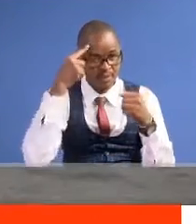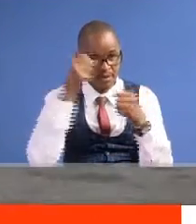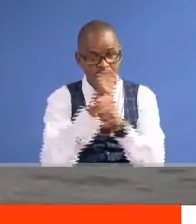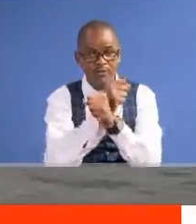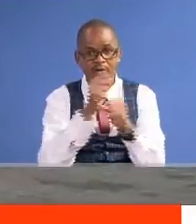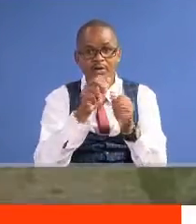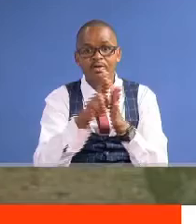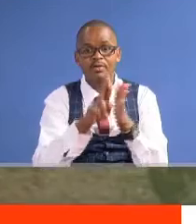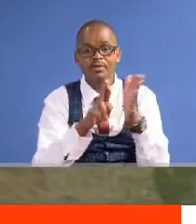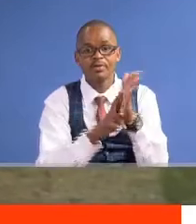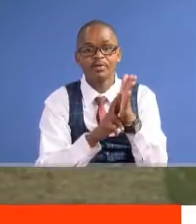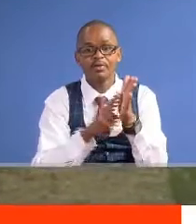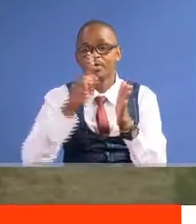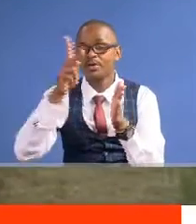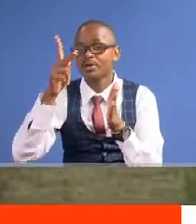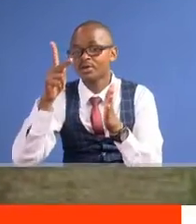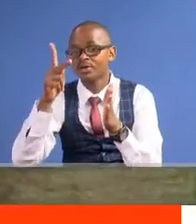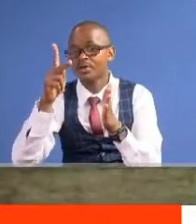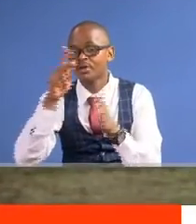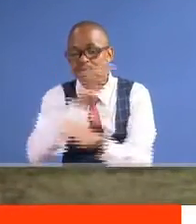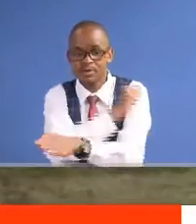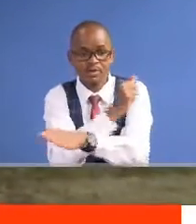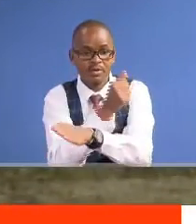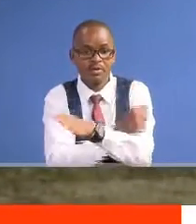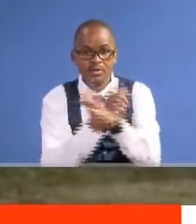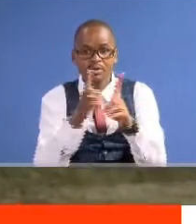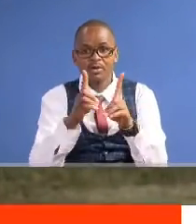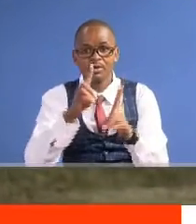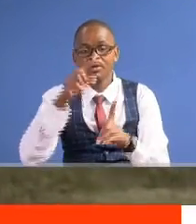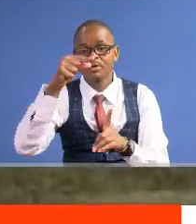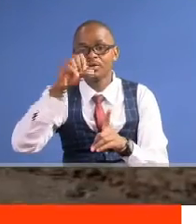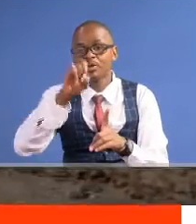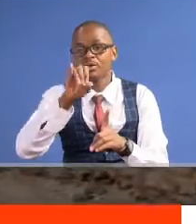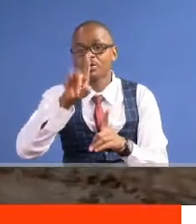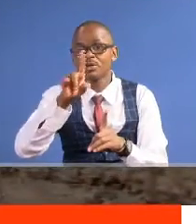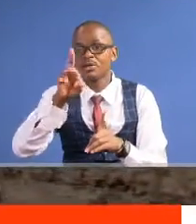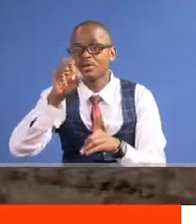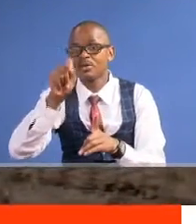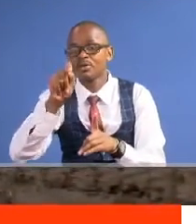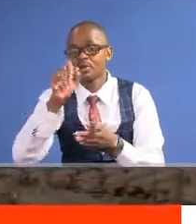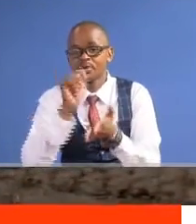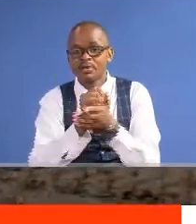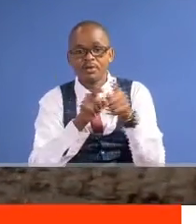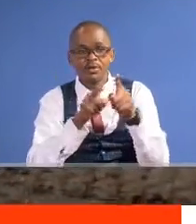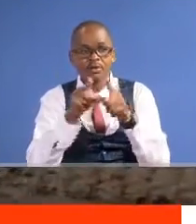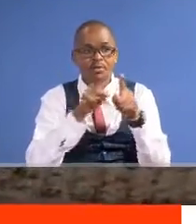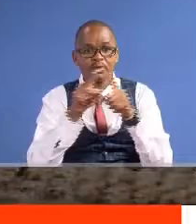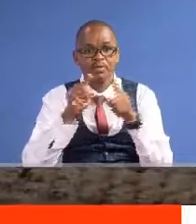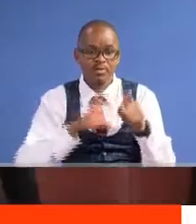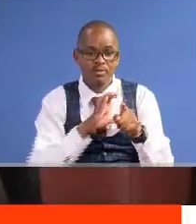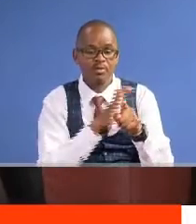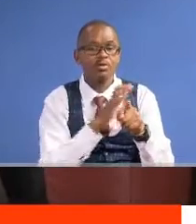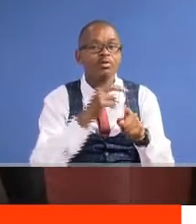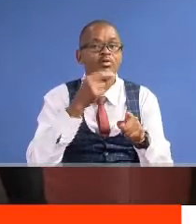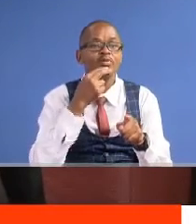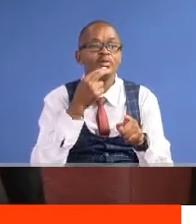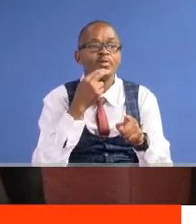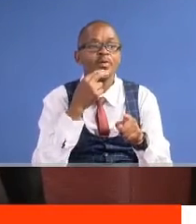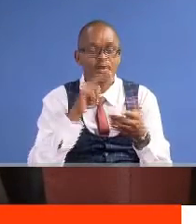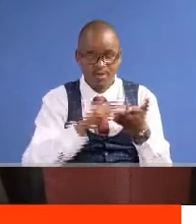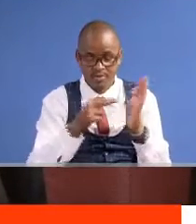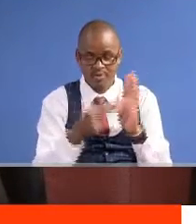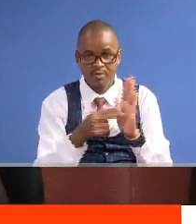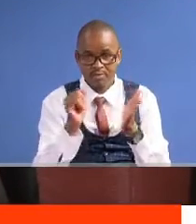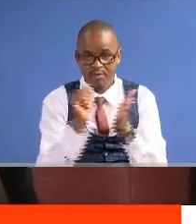safety records. The Kenya Civil Aviation Authority Director General Gilbert Kibe told Parliamentary Transport and Committee on Tuesday. That